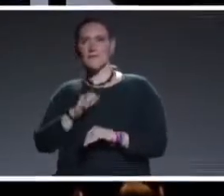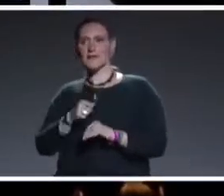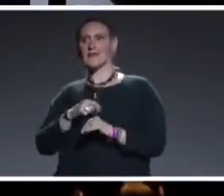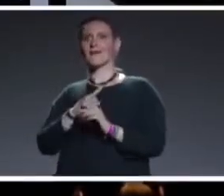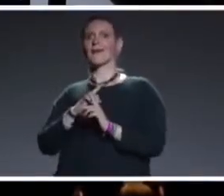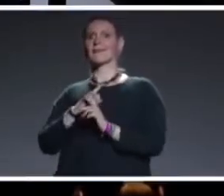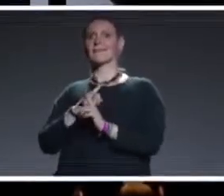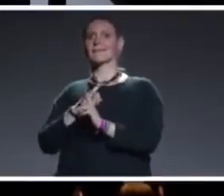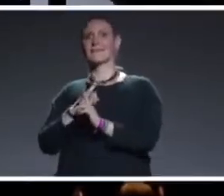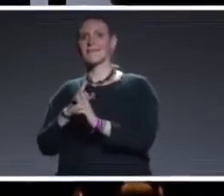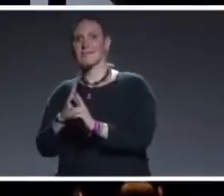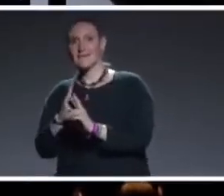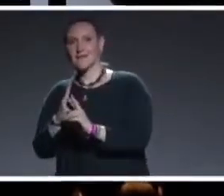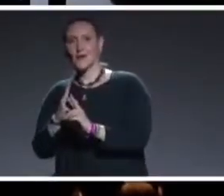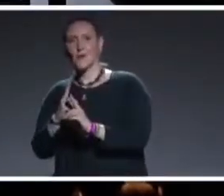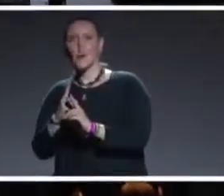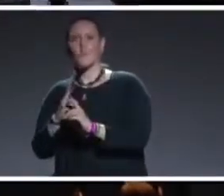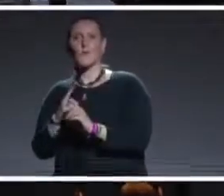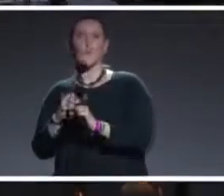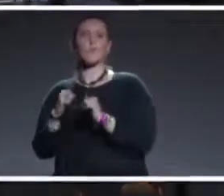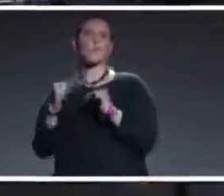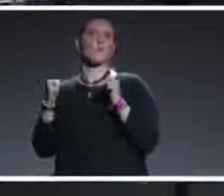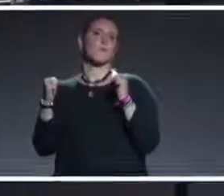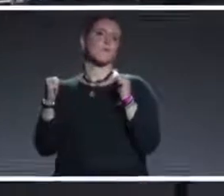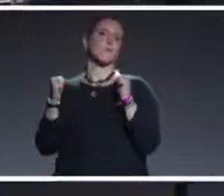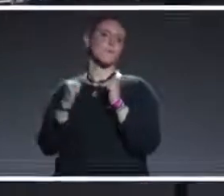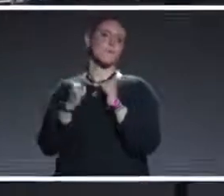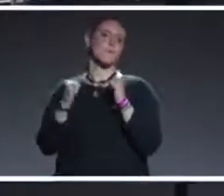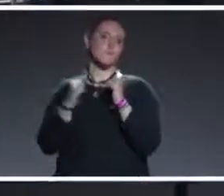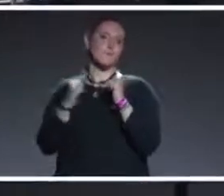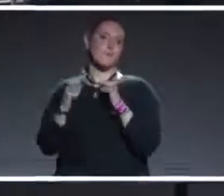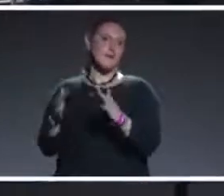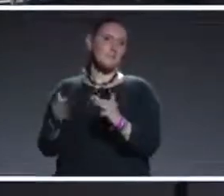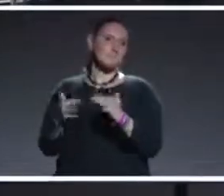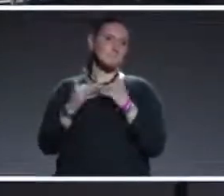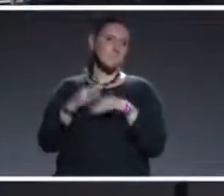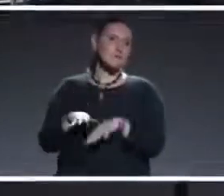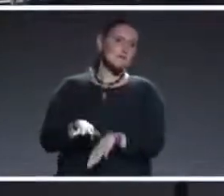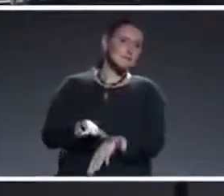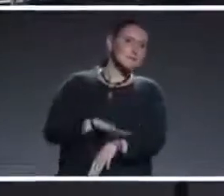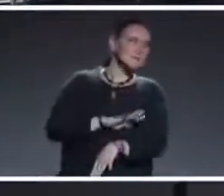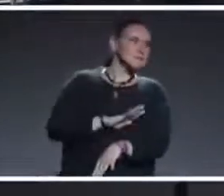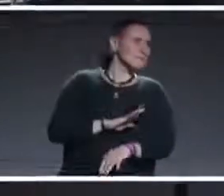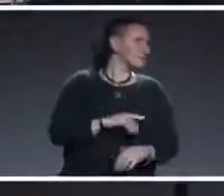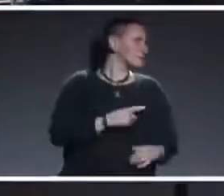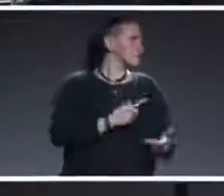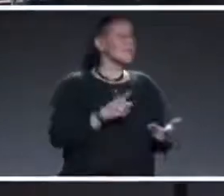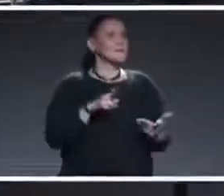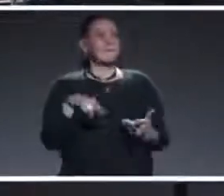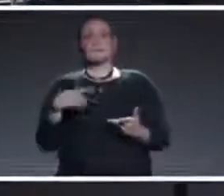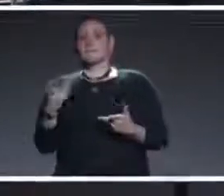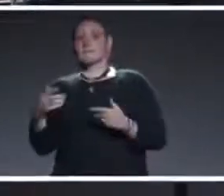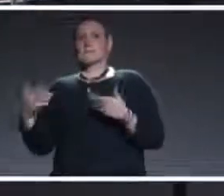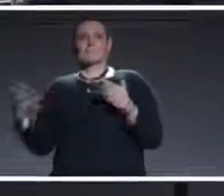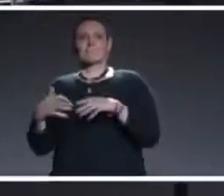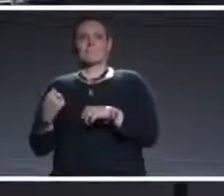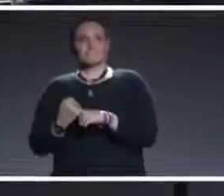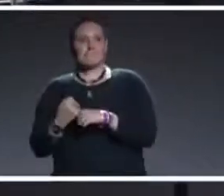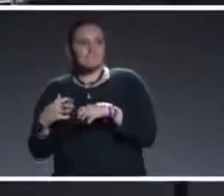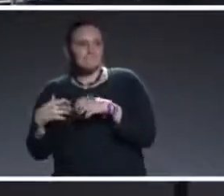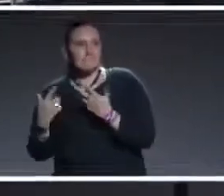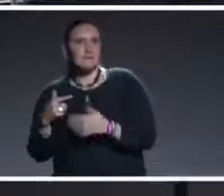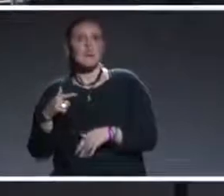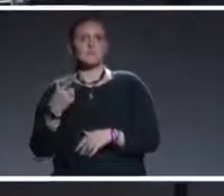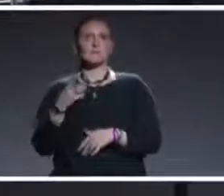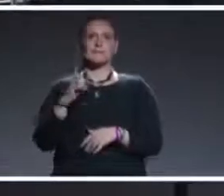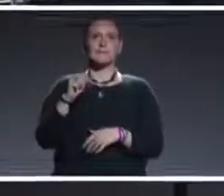it's like playing and making stuff up, either with Tom or making stuff up with David and